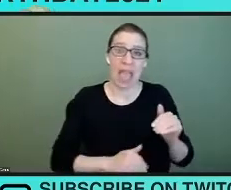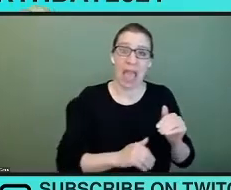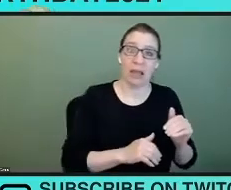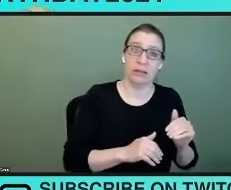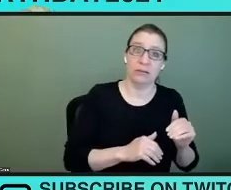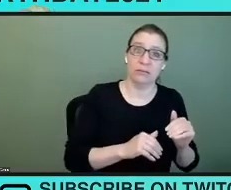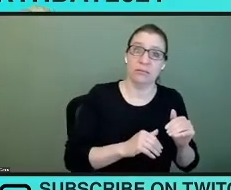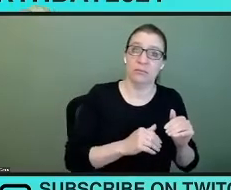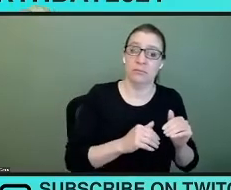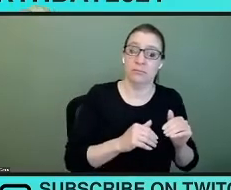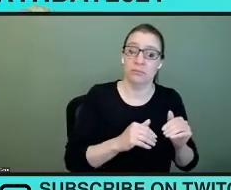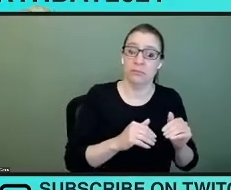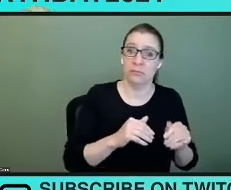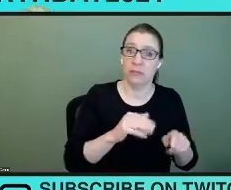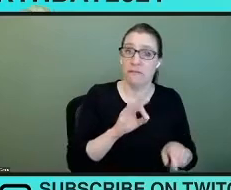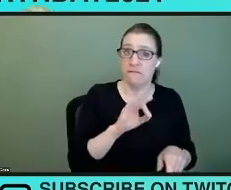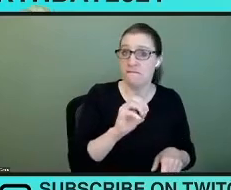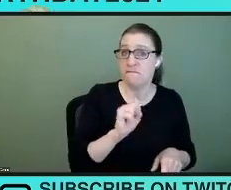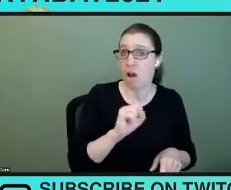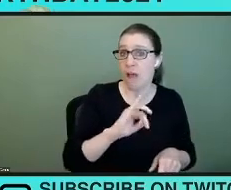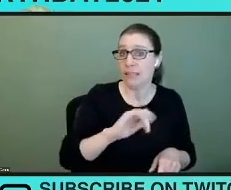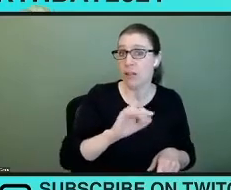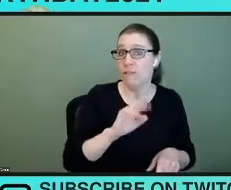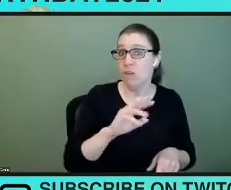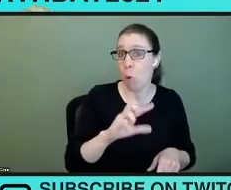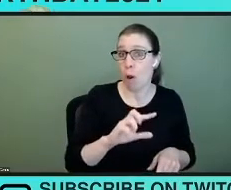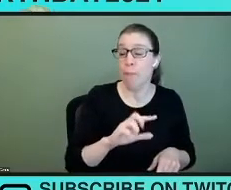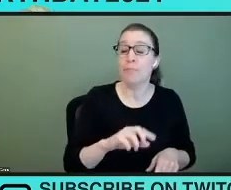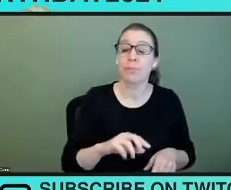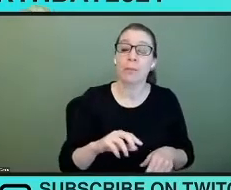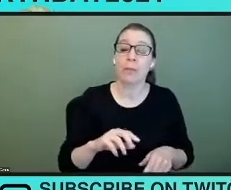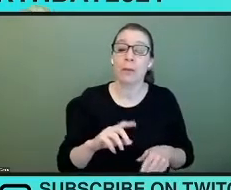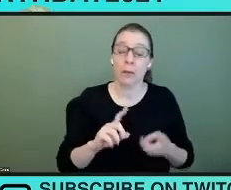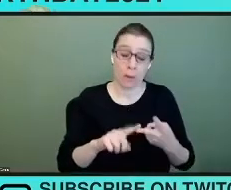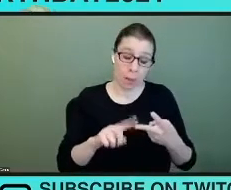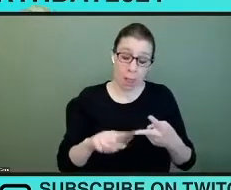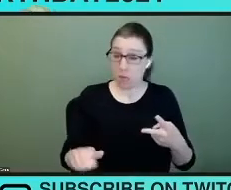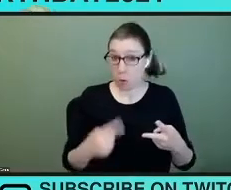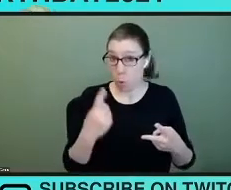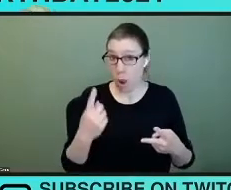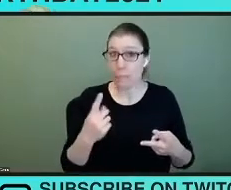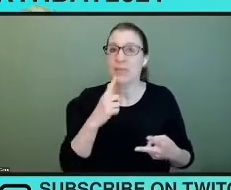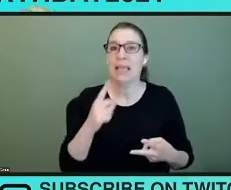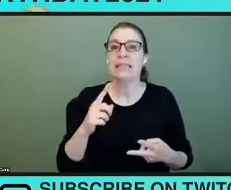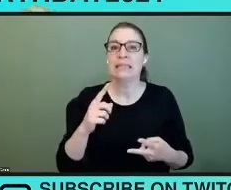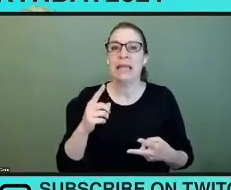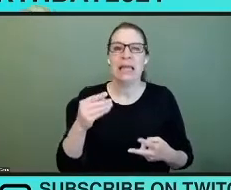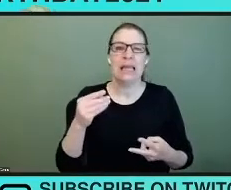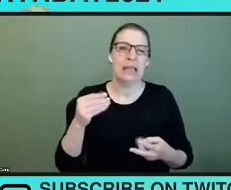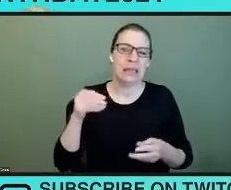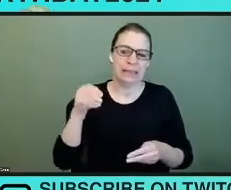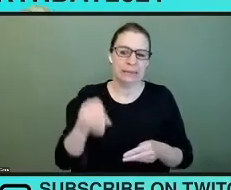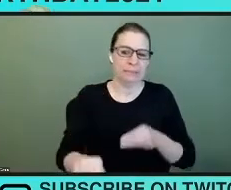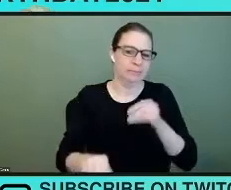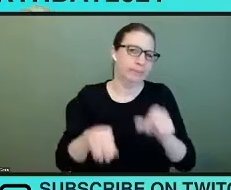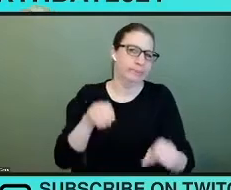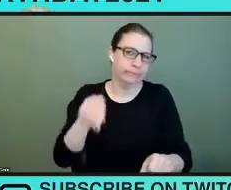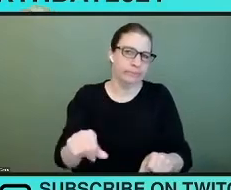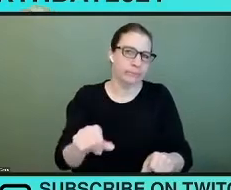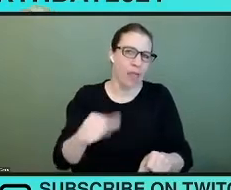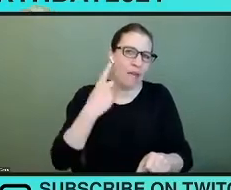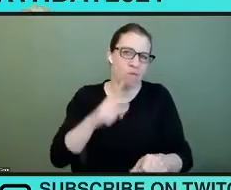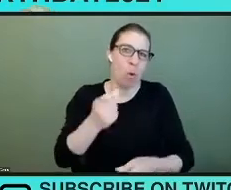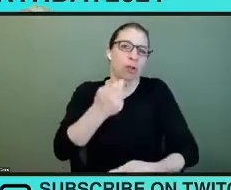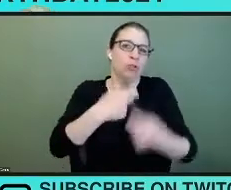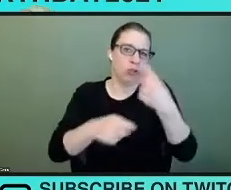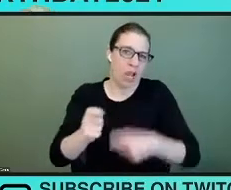fossil fuels to drive this process. The second one is the capital expenses of the plants themselves. And this is